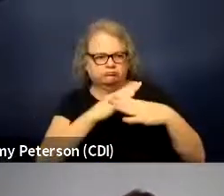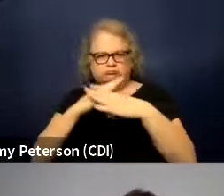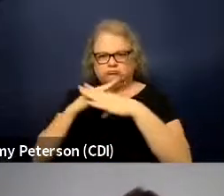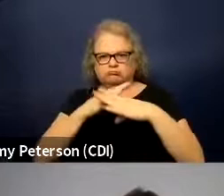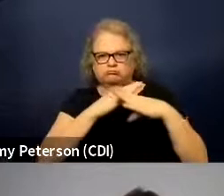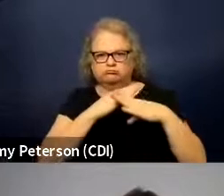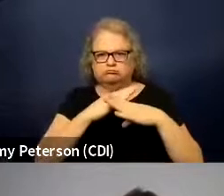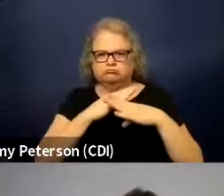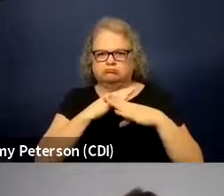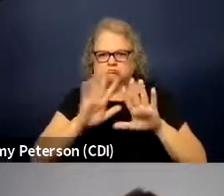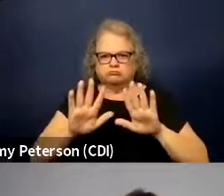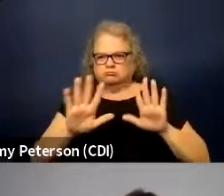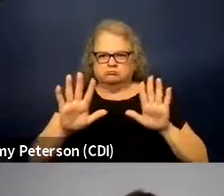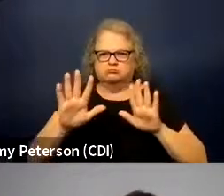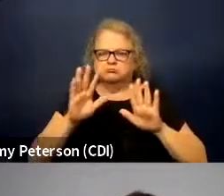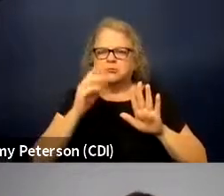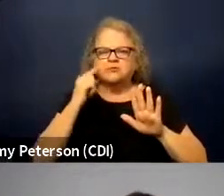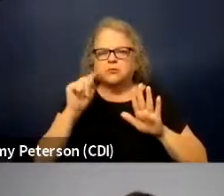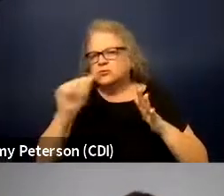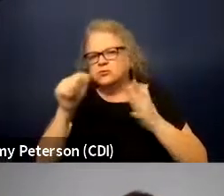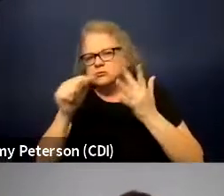that you get vaccinated.